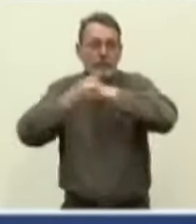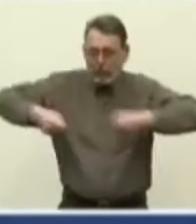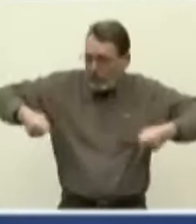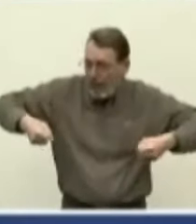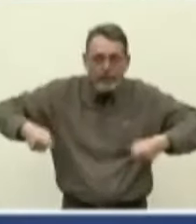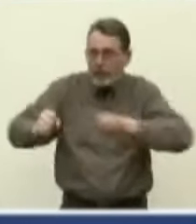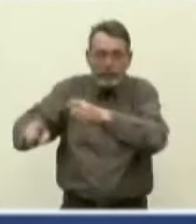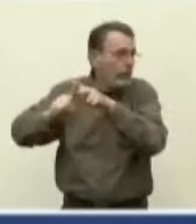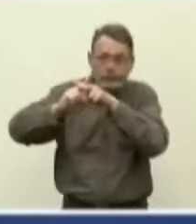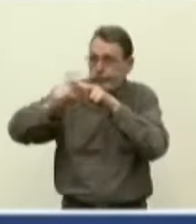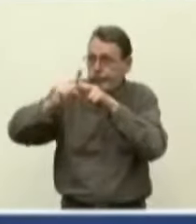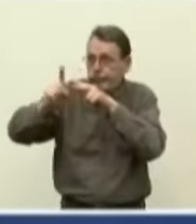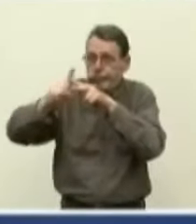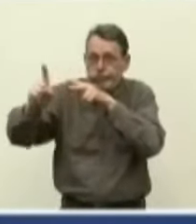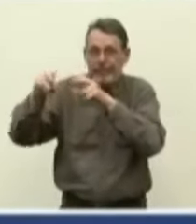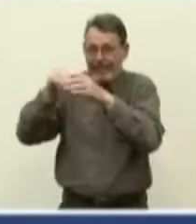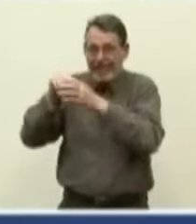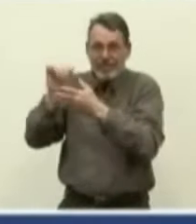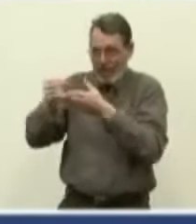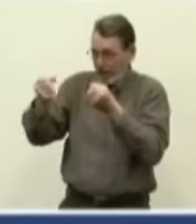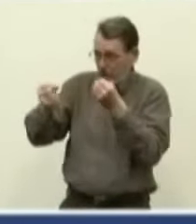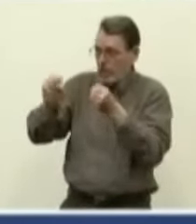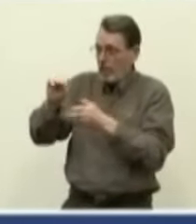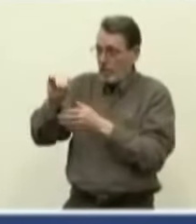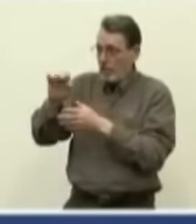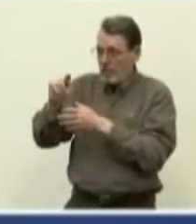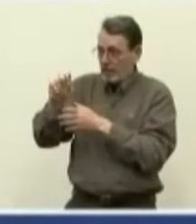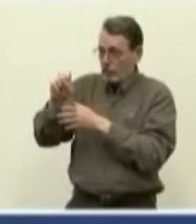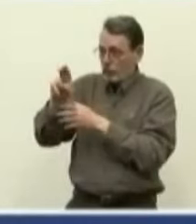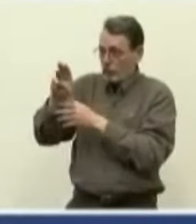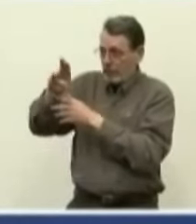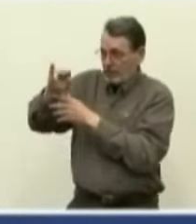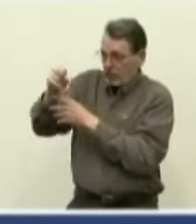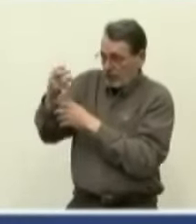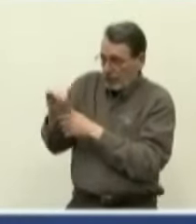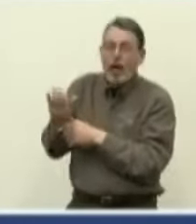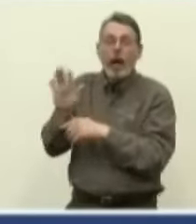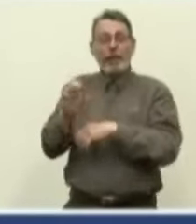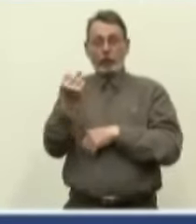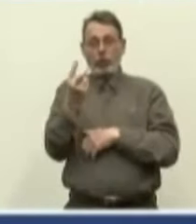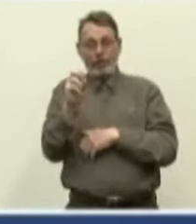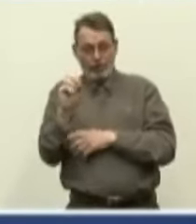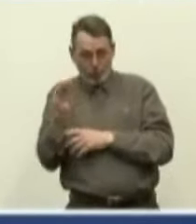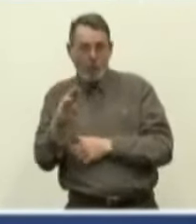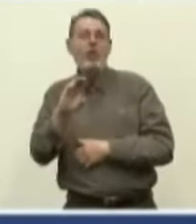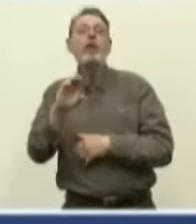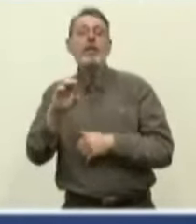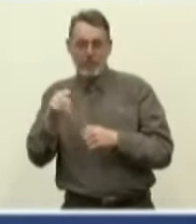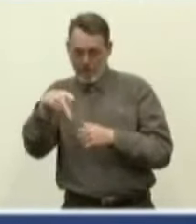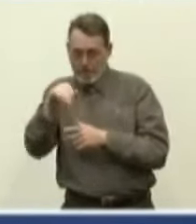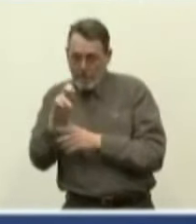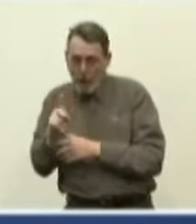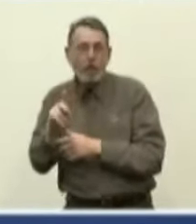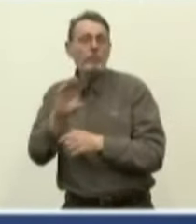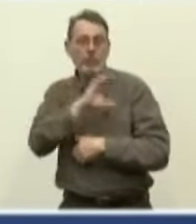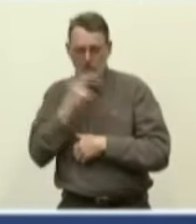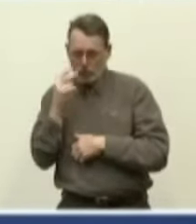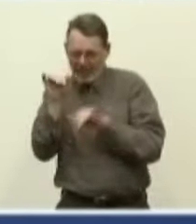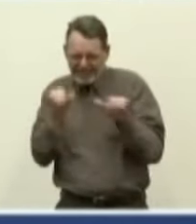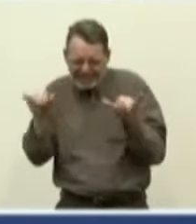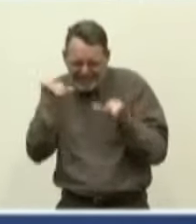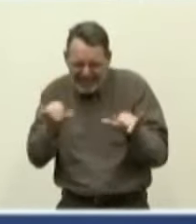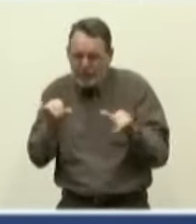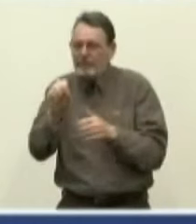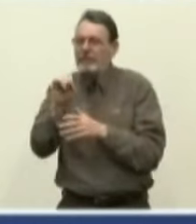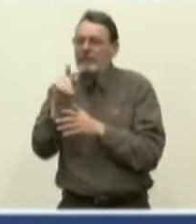Mitsubishi. At approximately 12:04 p.m., the U.S. Park Police observed the same silver Mitsubishi in